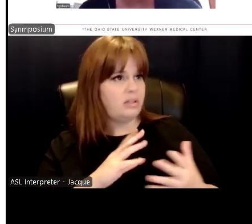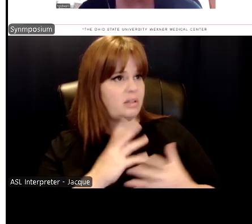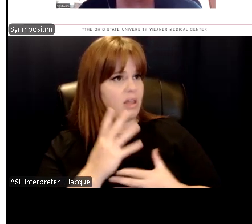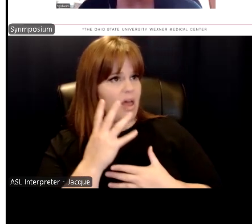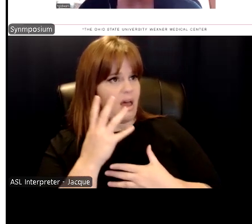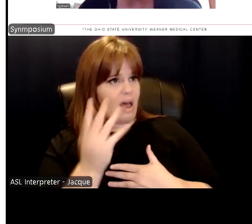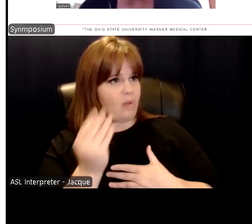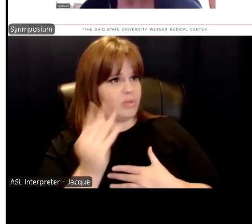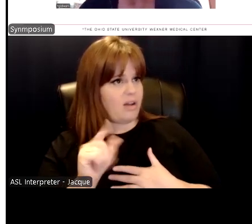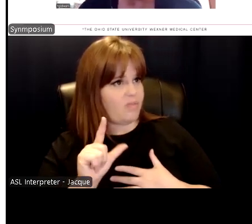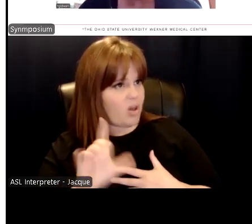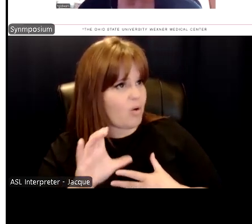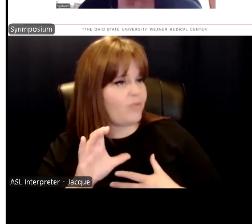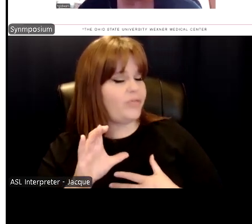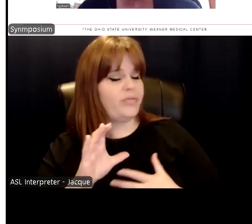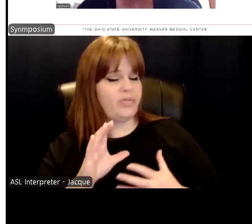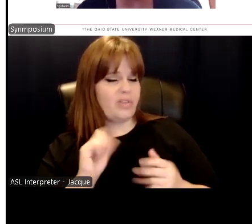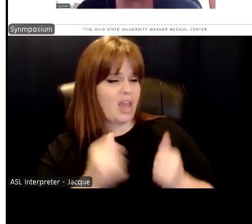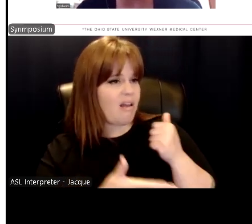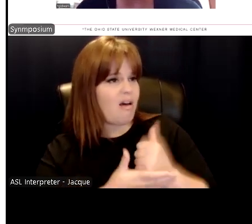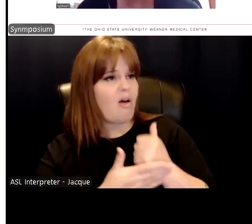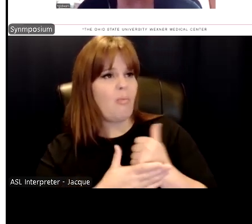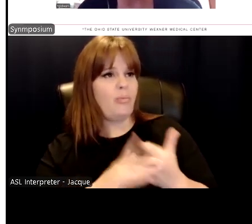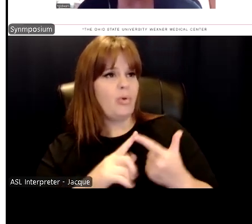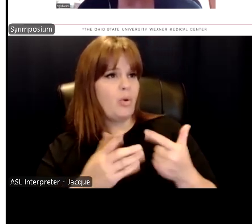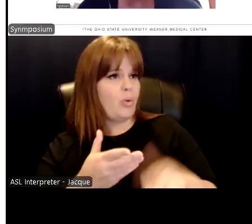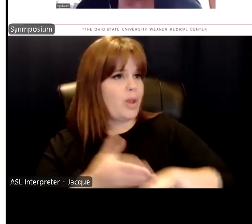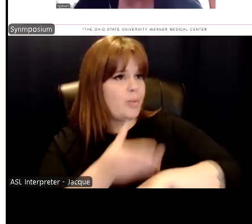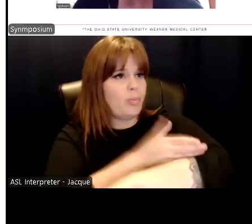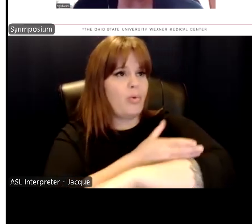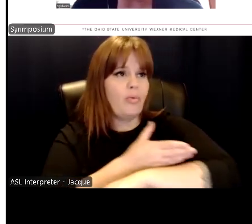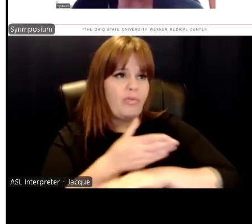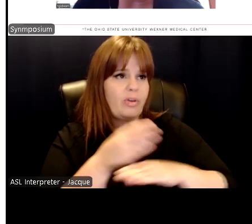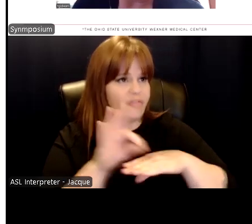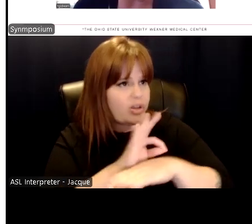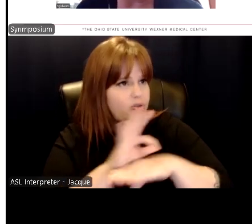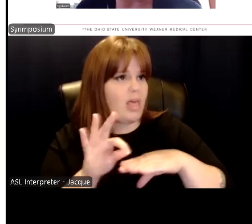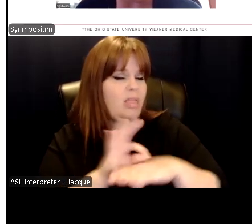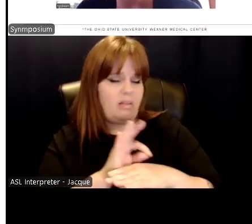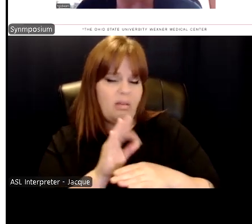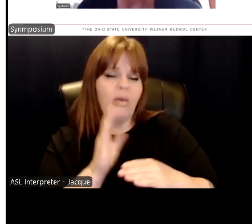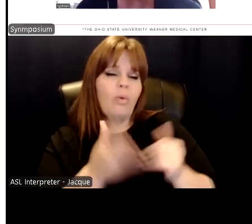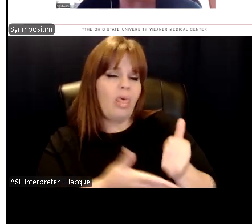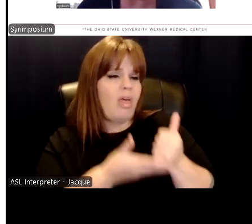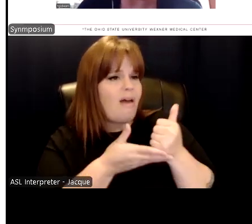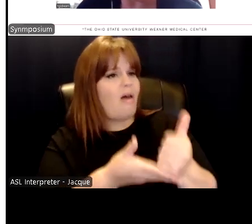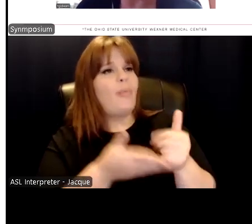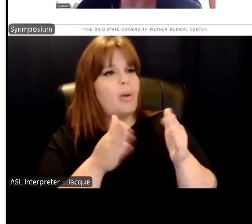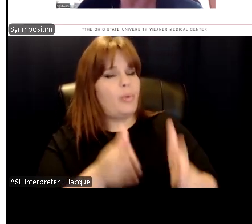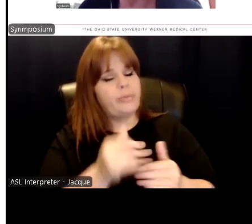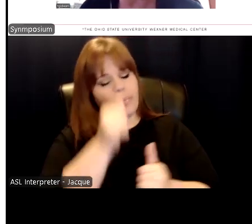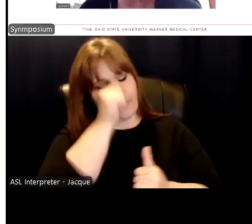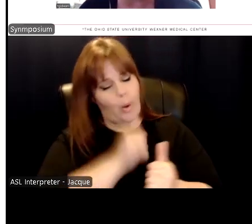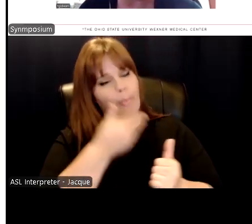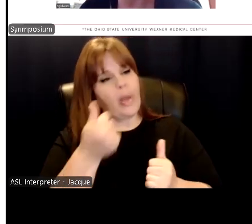long COVID that can help to improve functionality will help a person cope better with the